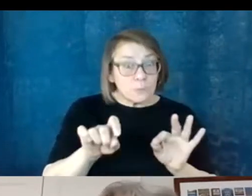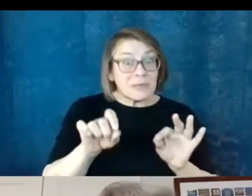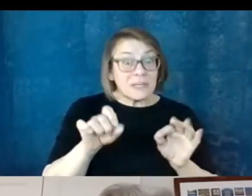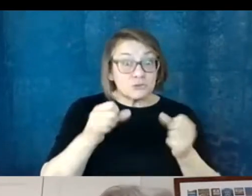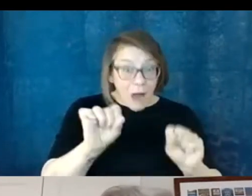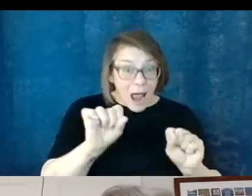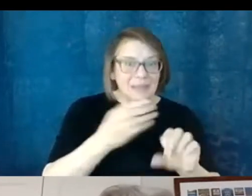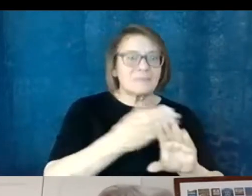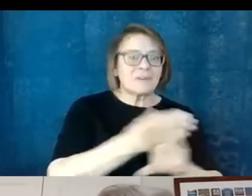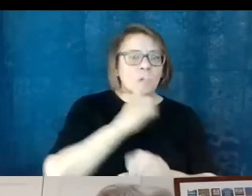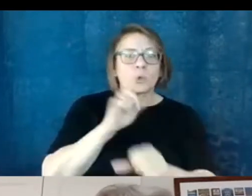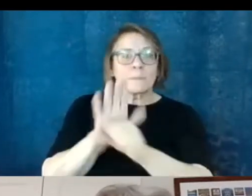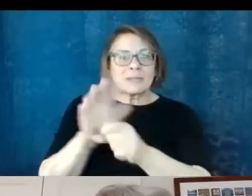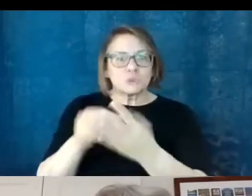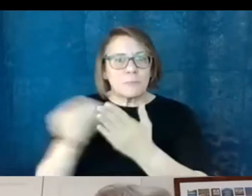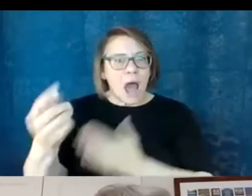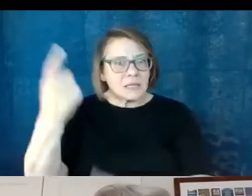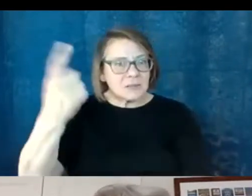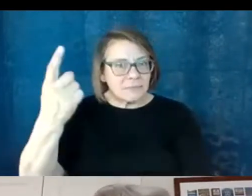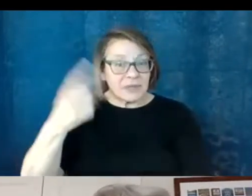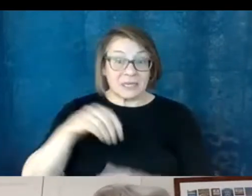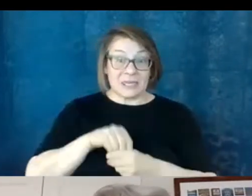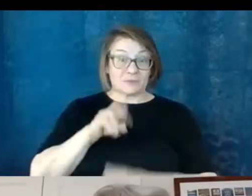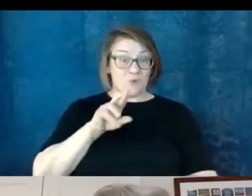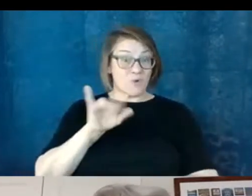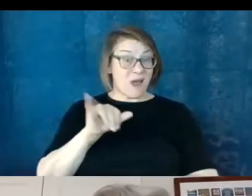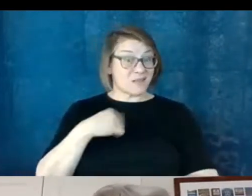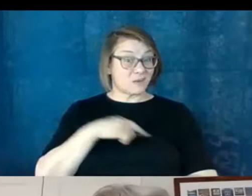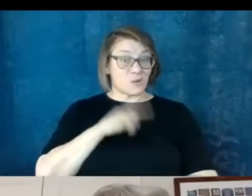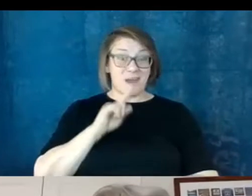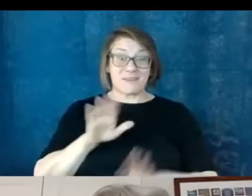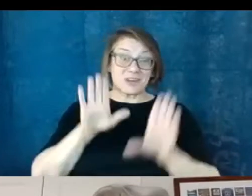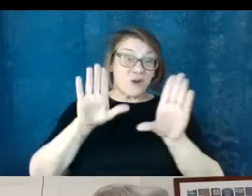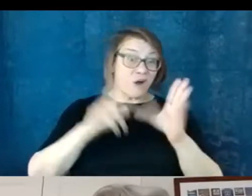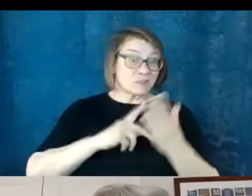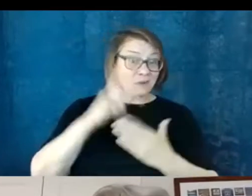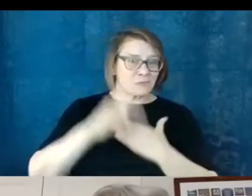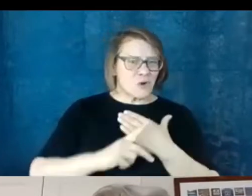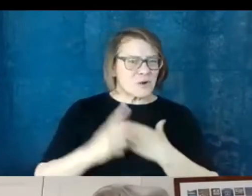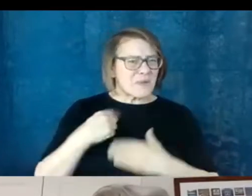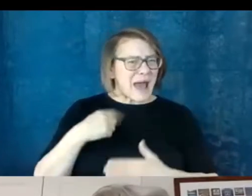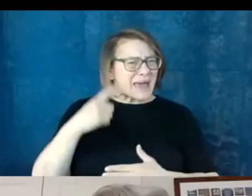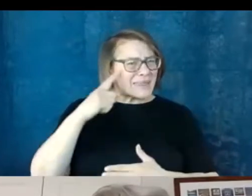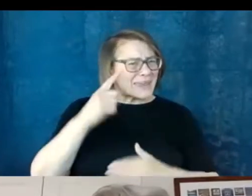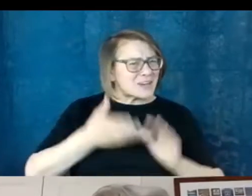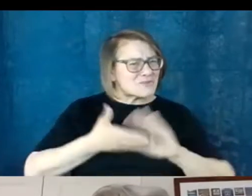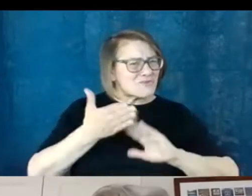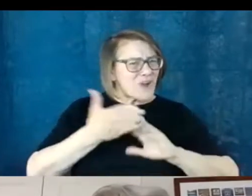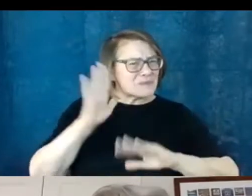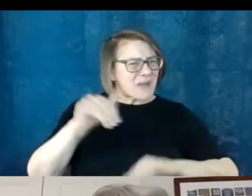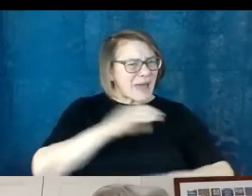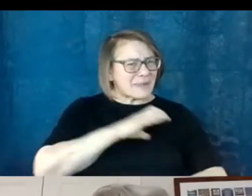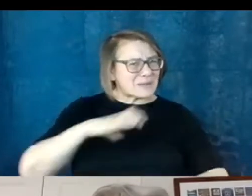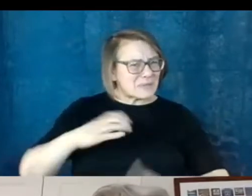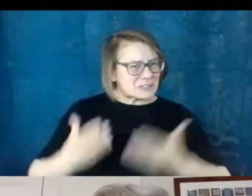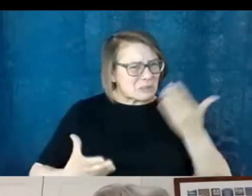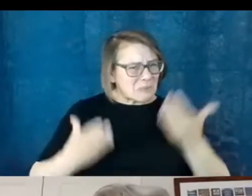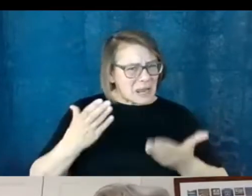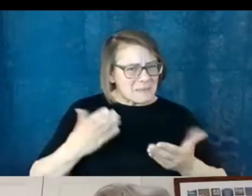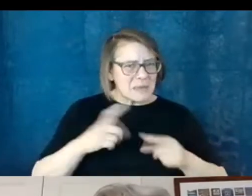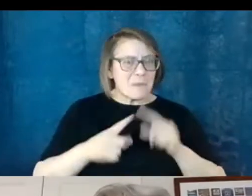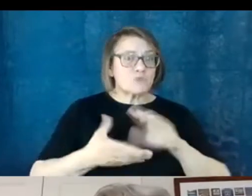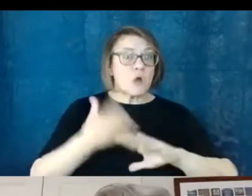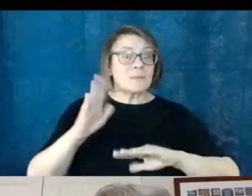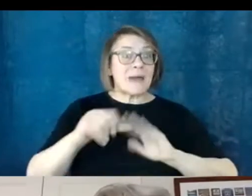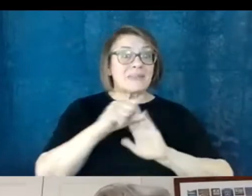committed to anything. In Rhode Island, we have a really awesome program. I think it may be run by the commission. It's at least run by the state,